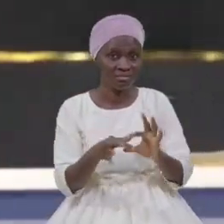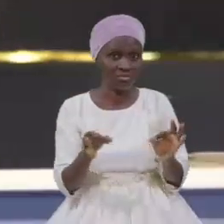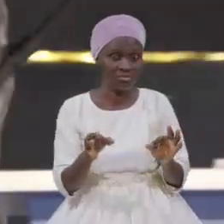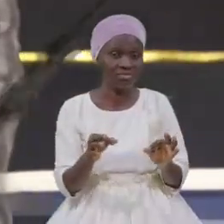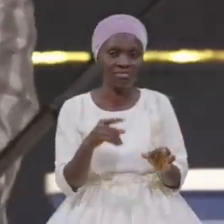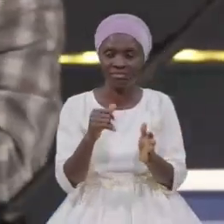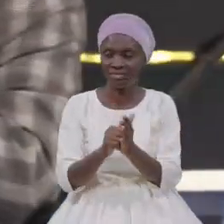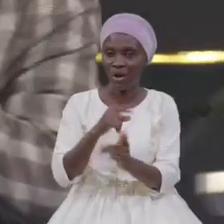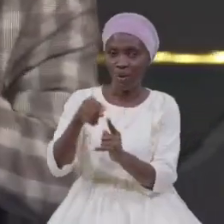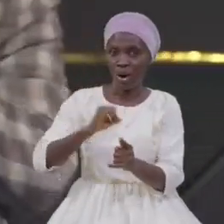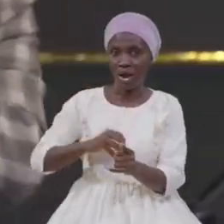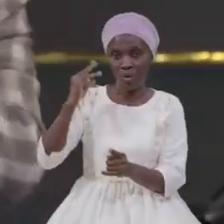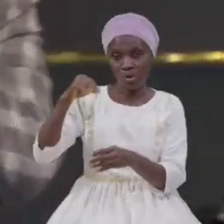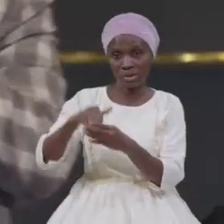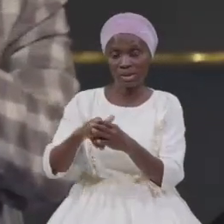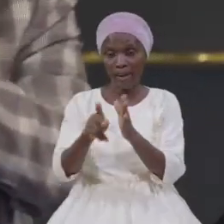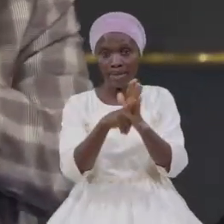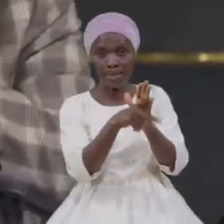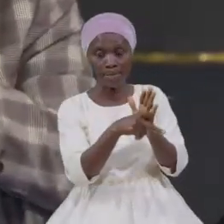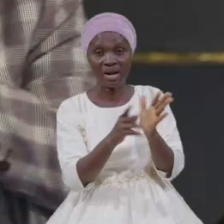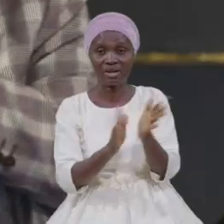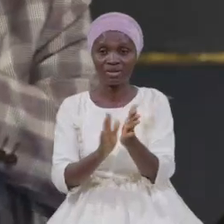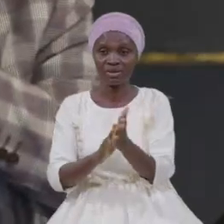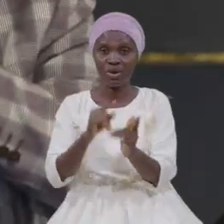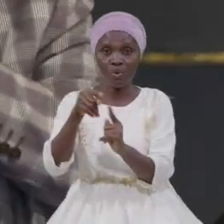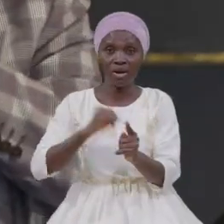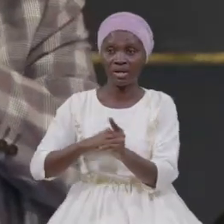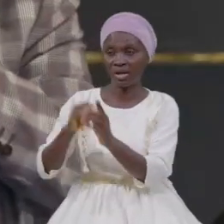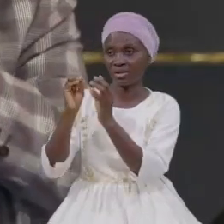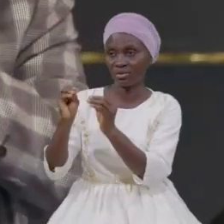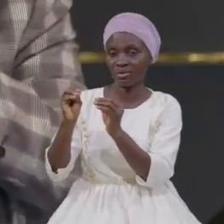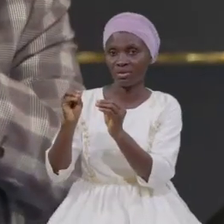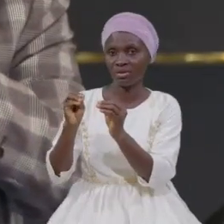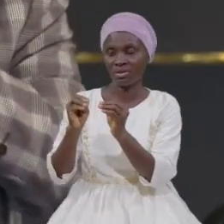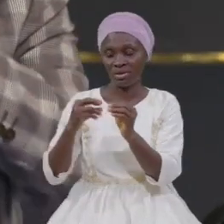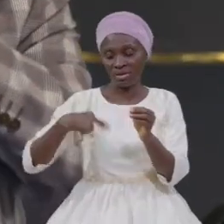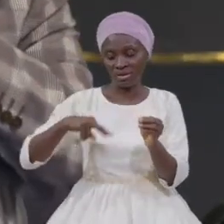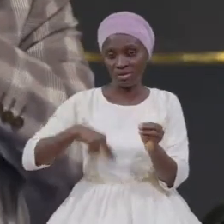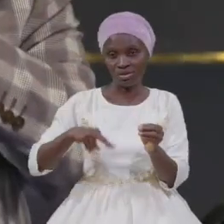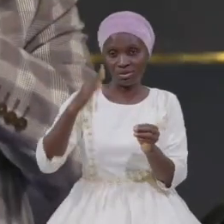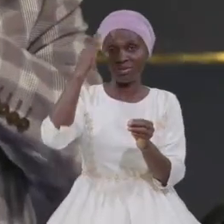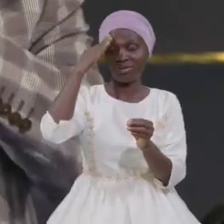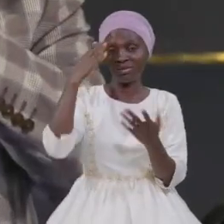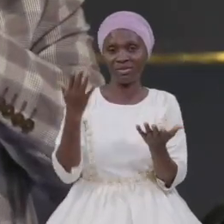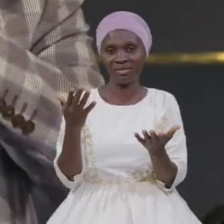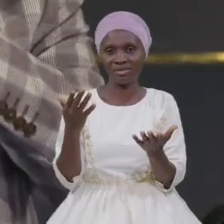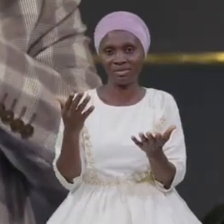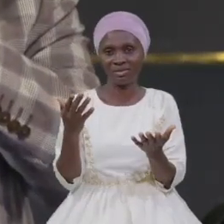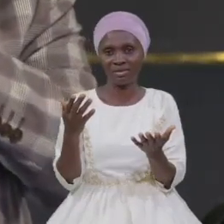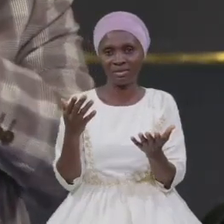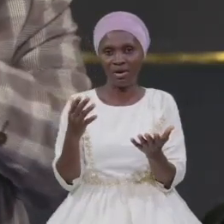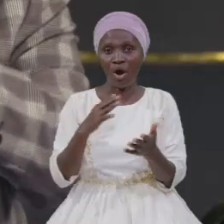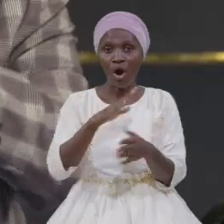taught religious knowledge. All that was in my head. Until it came to